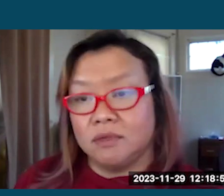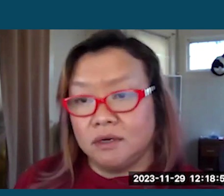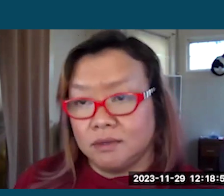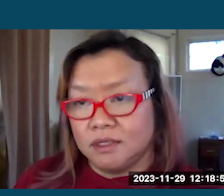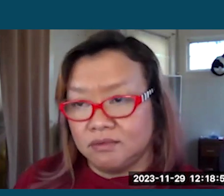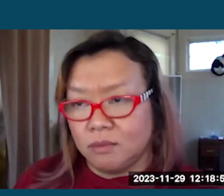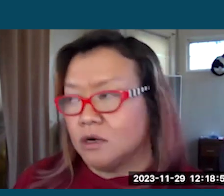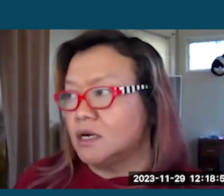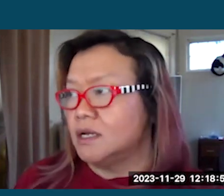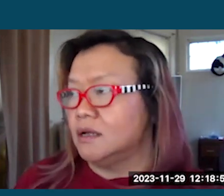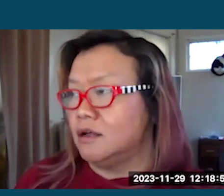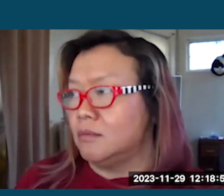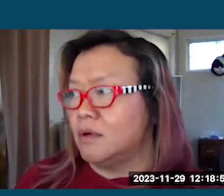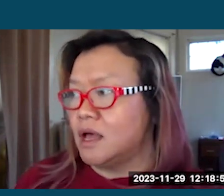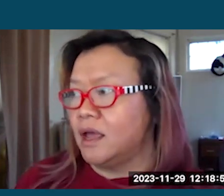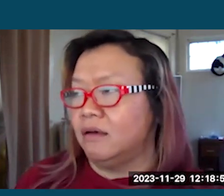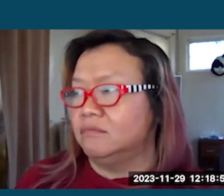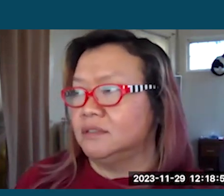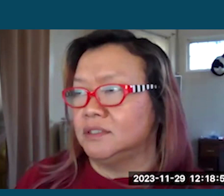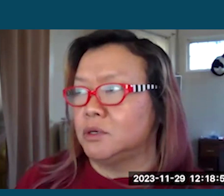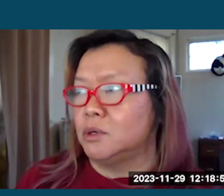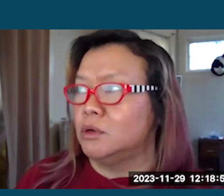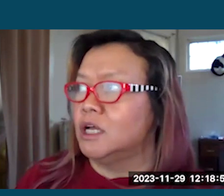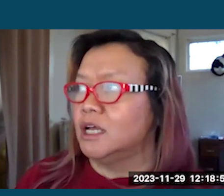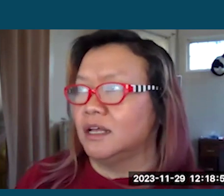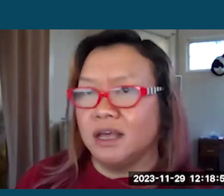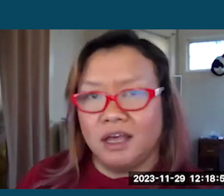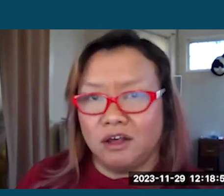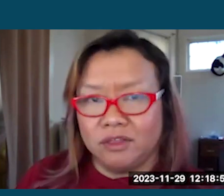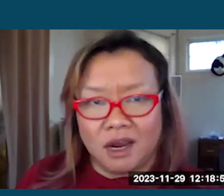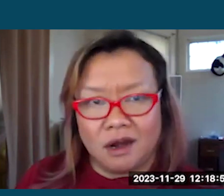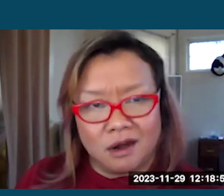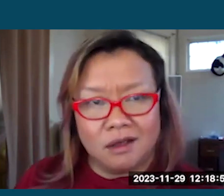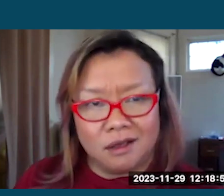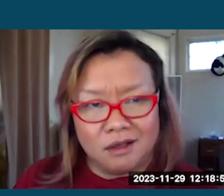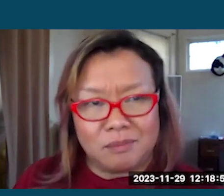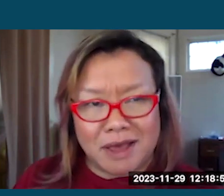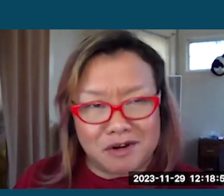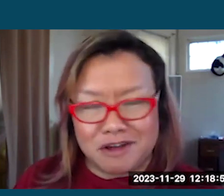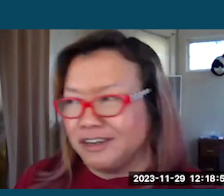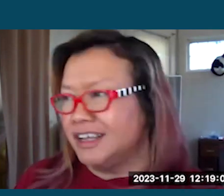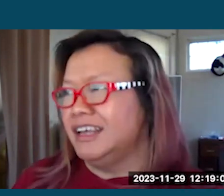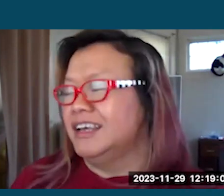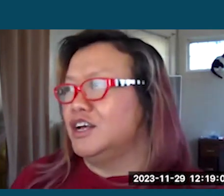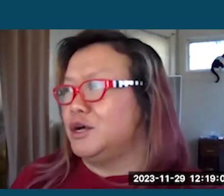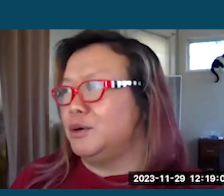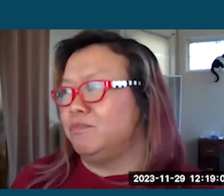not familiar with this framework. I have zero healthcare